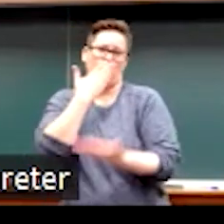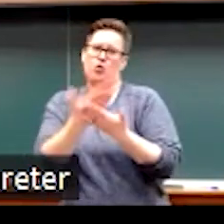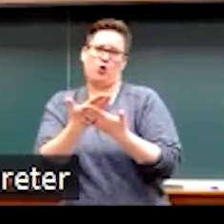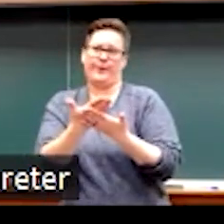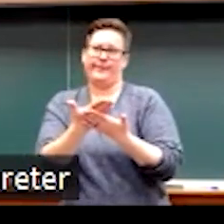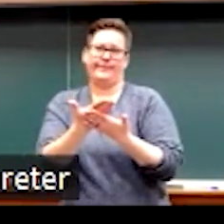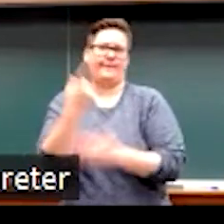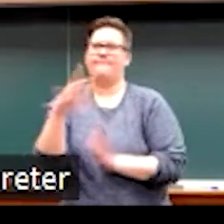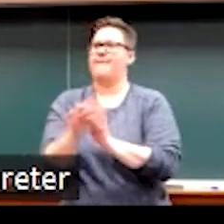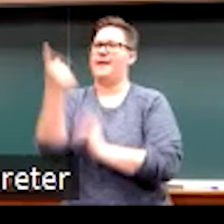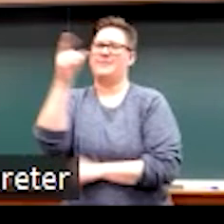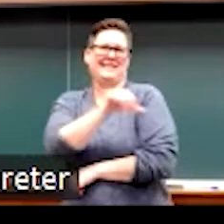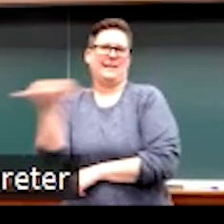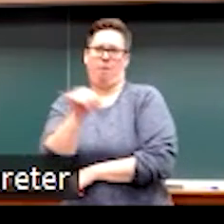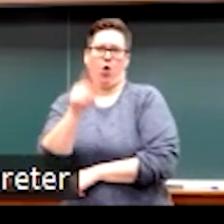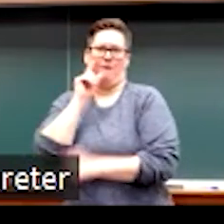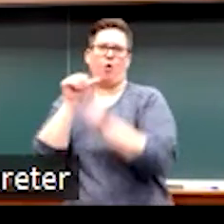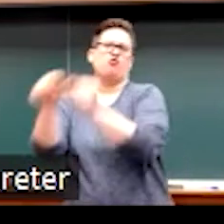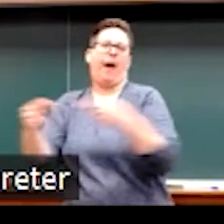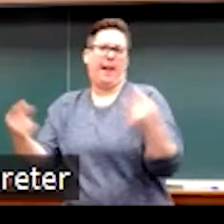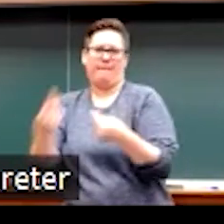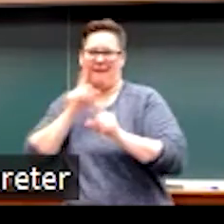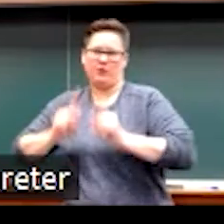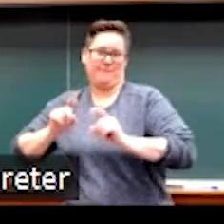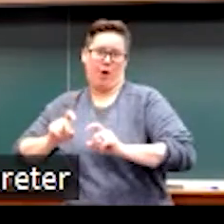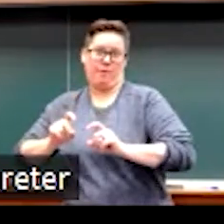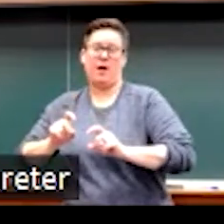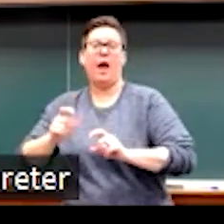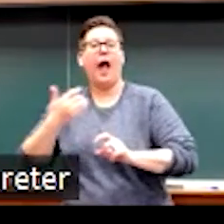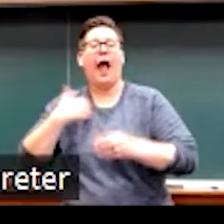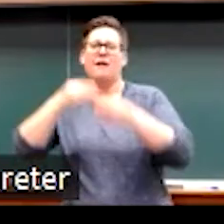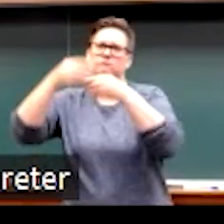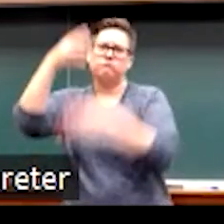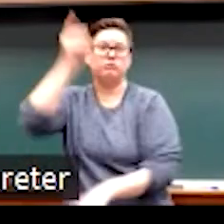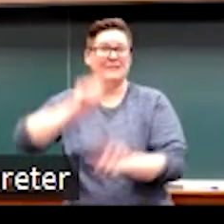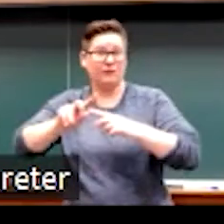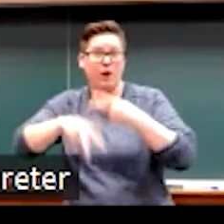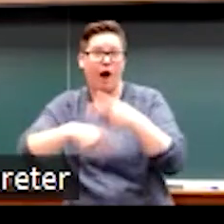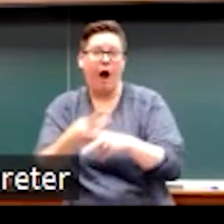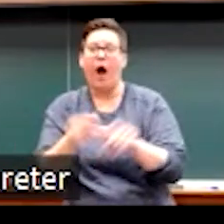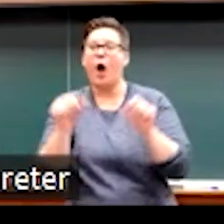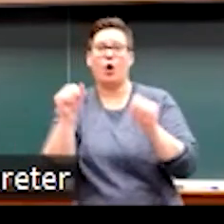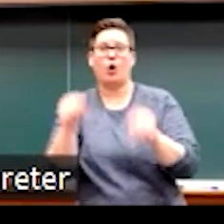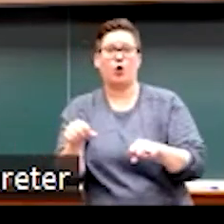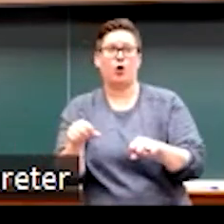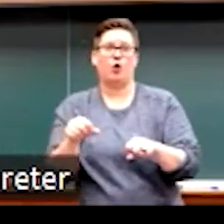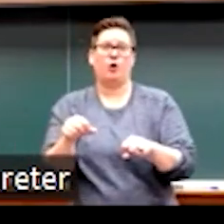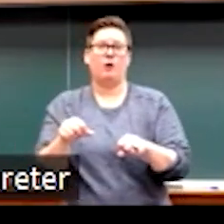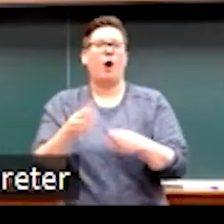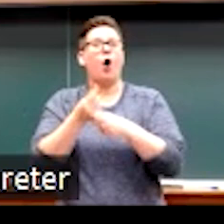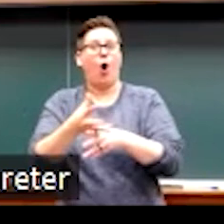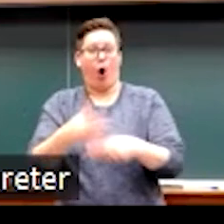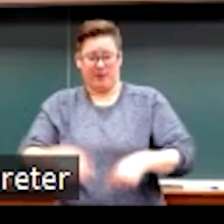for chronic pain in an acute or experimental pain. There are a whole range of different kinds though. I mean, you can stimulate